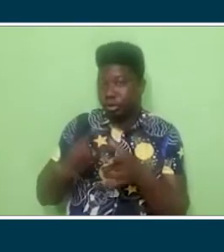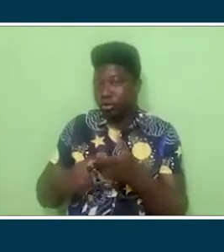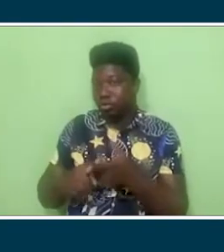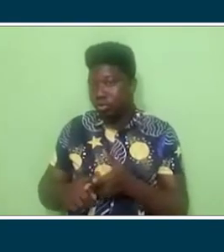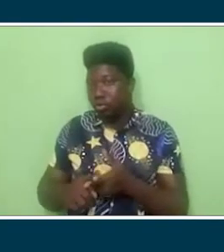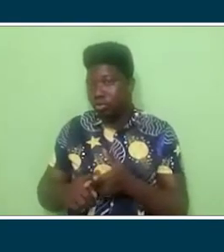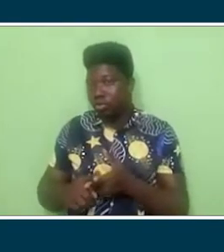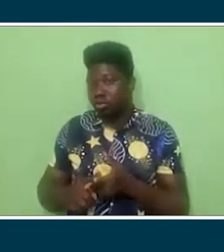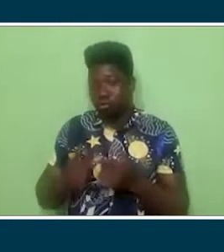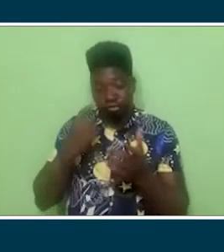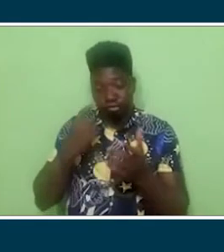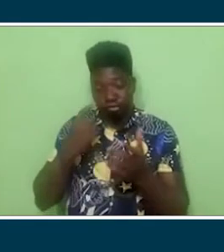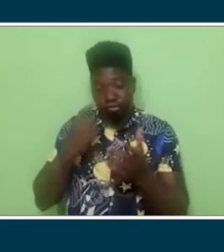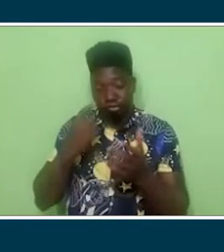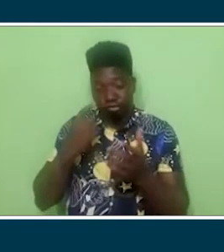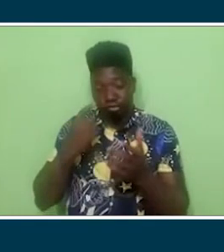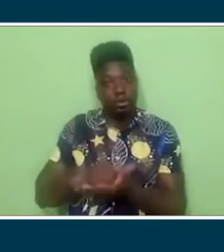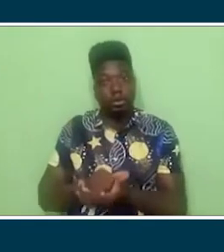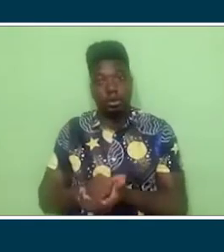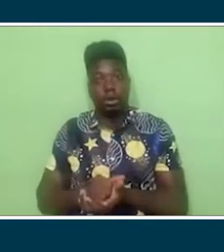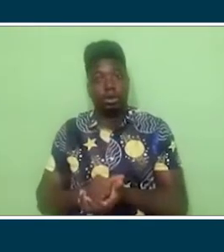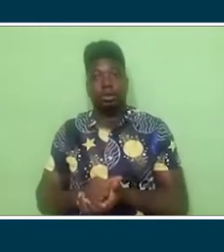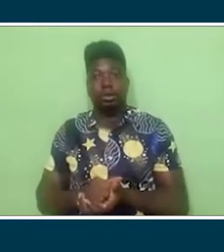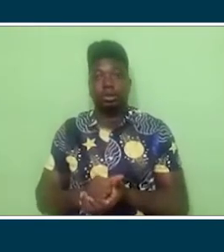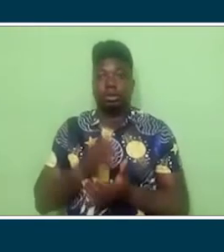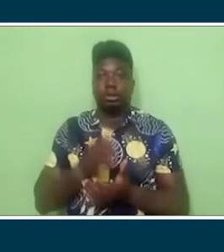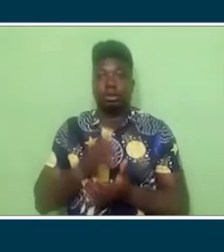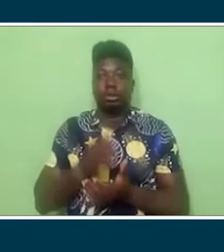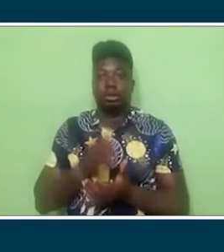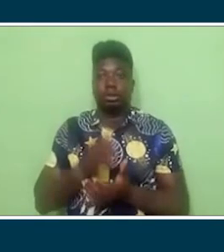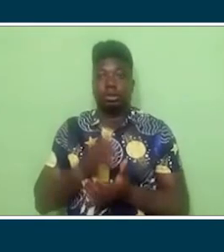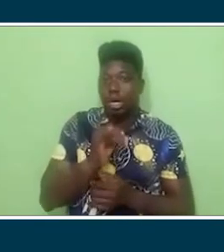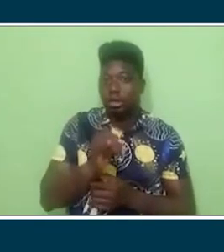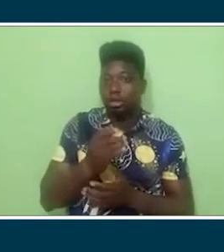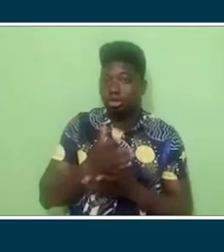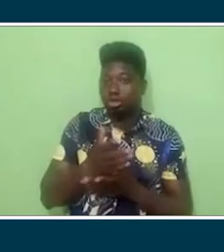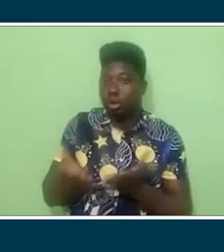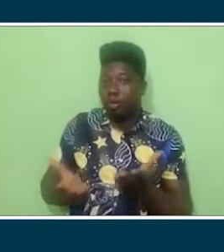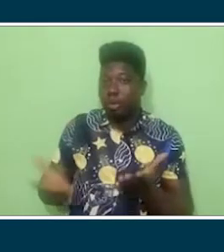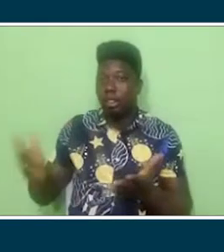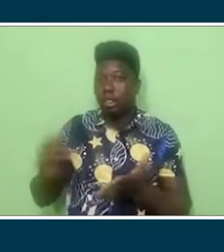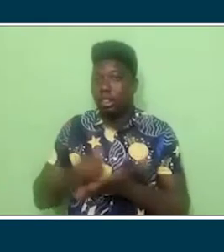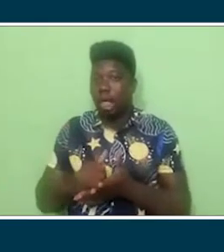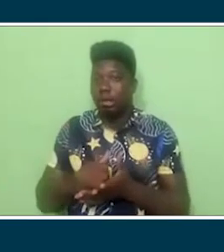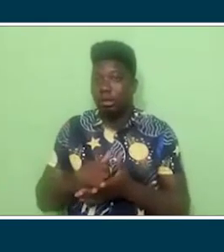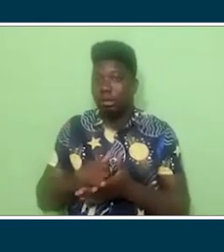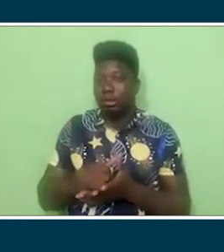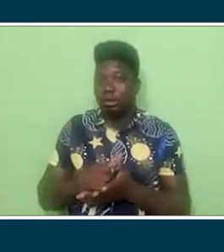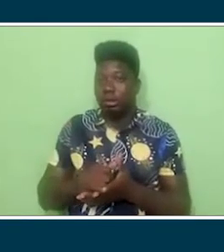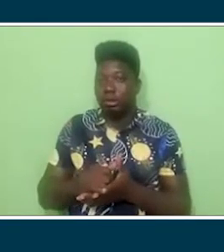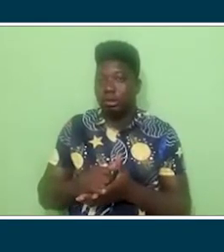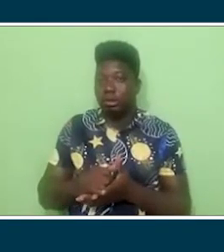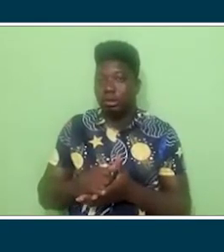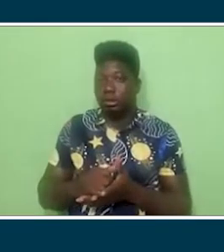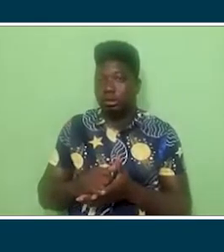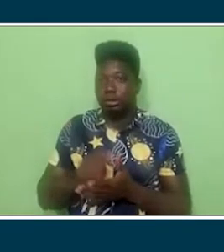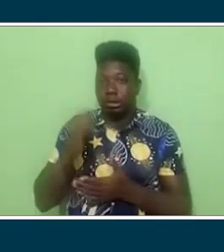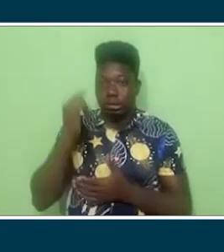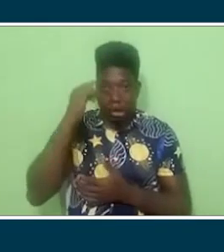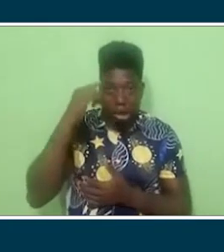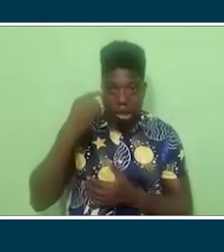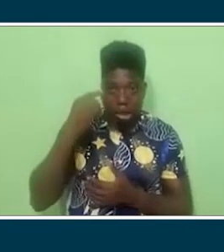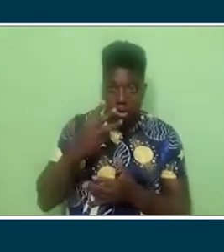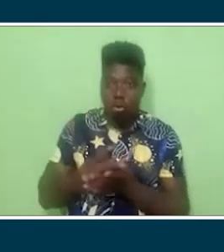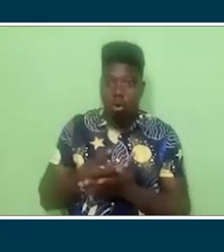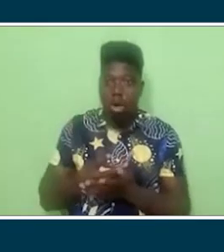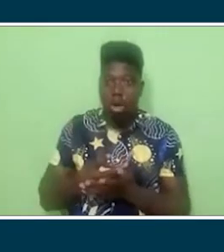there's something that is incongruent with that sense of all is well and all is right. And then we become really defensive